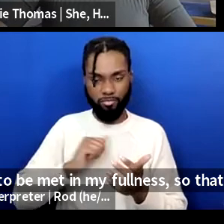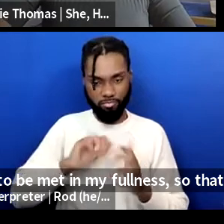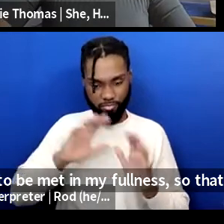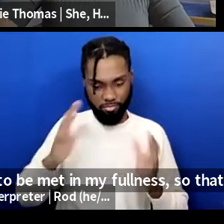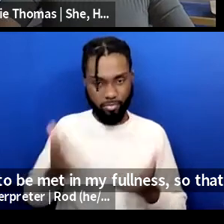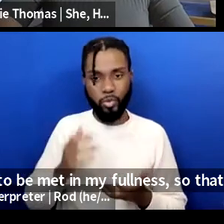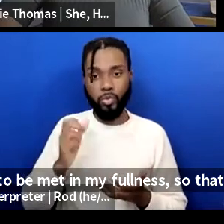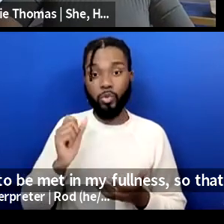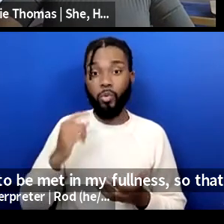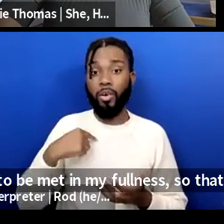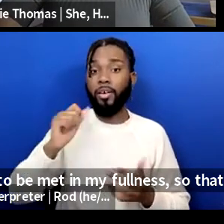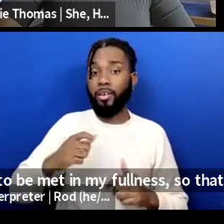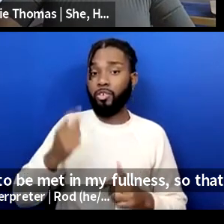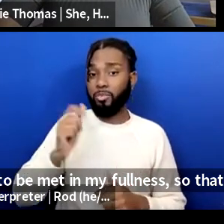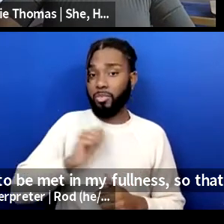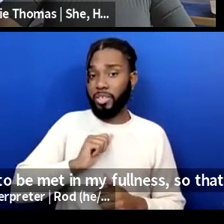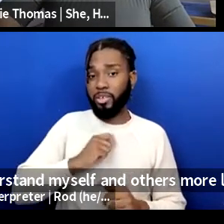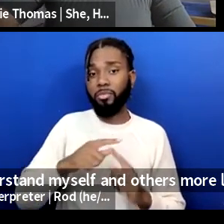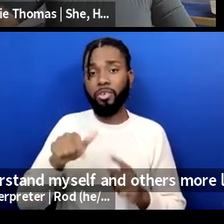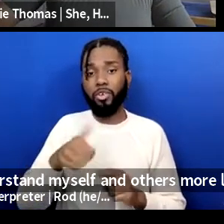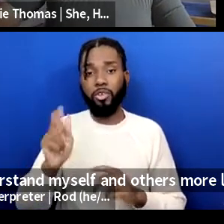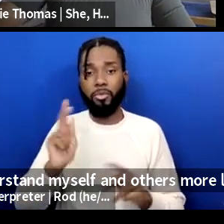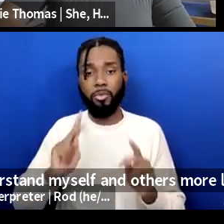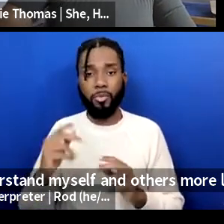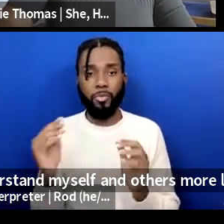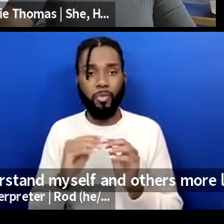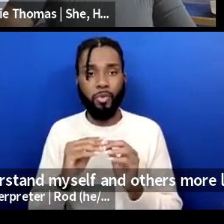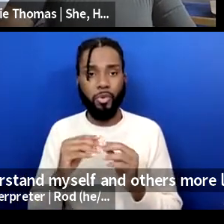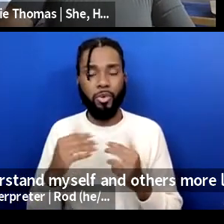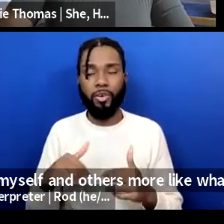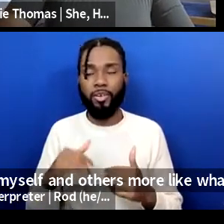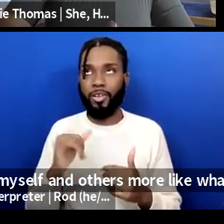others more. Like what a beautiful